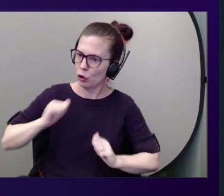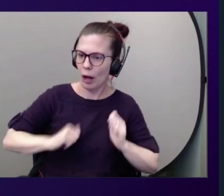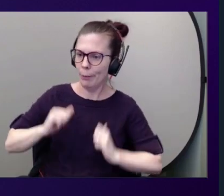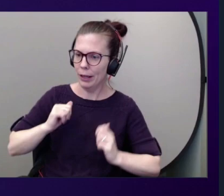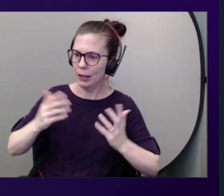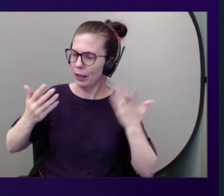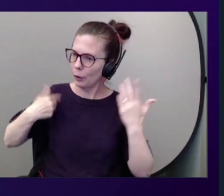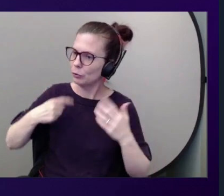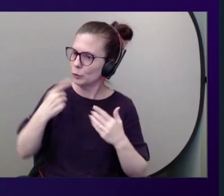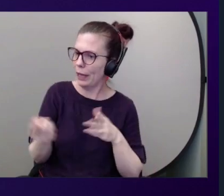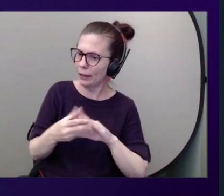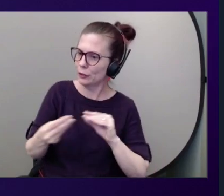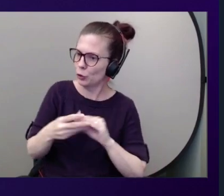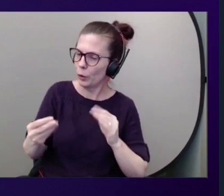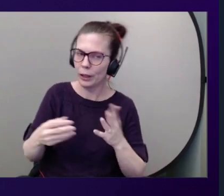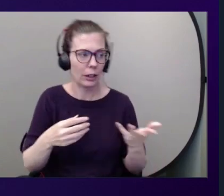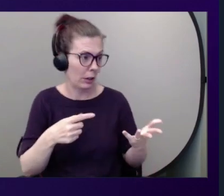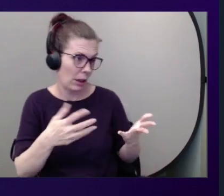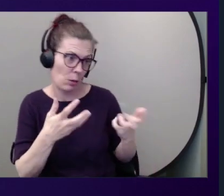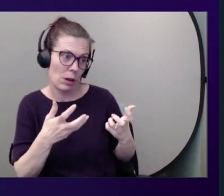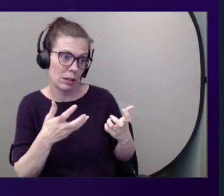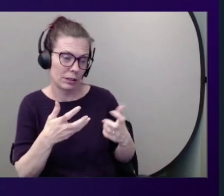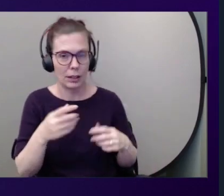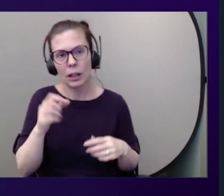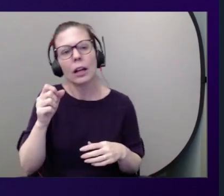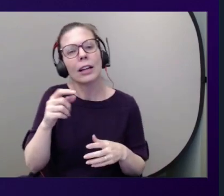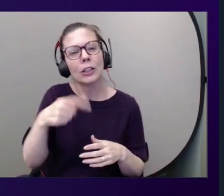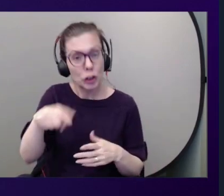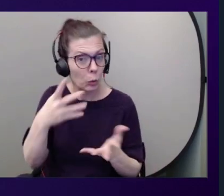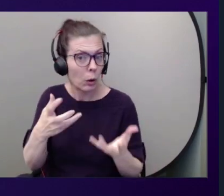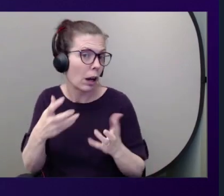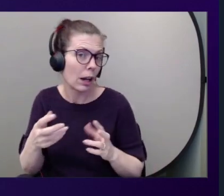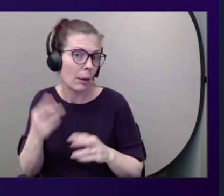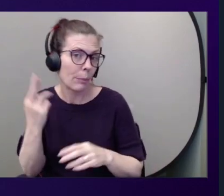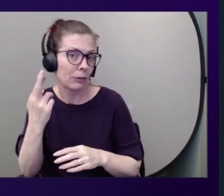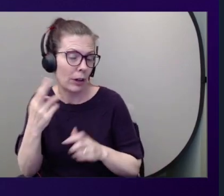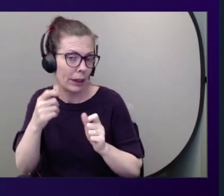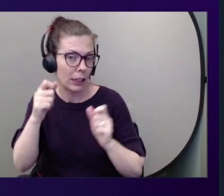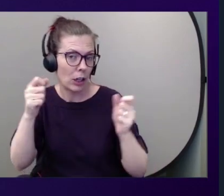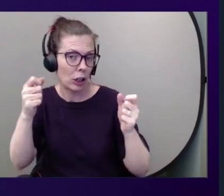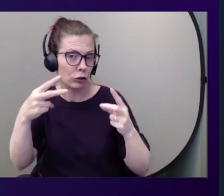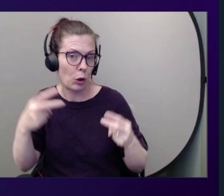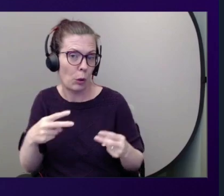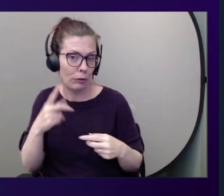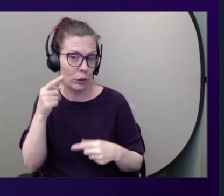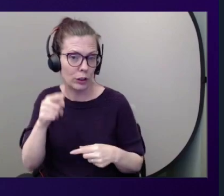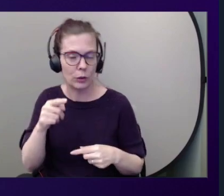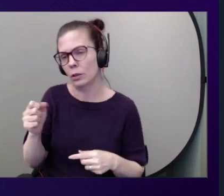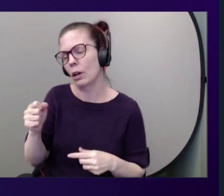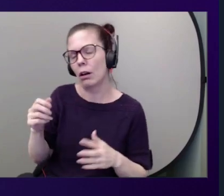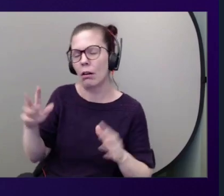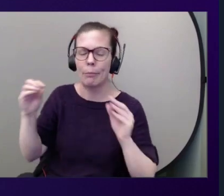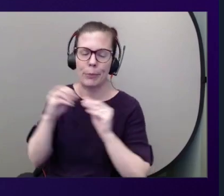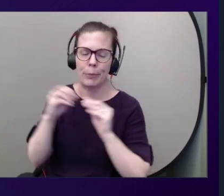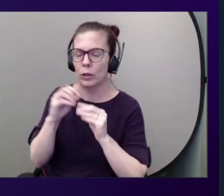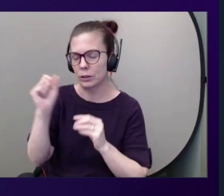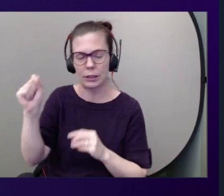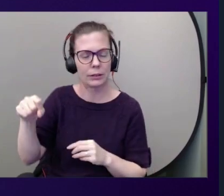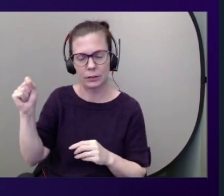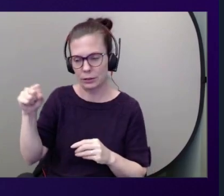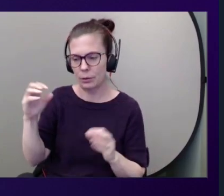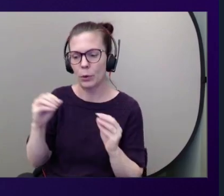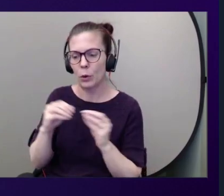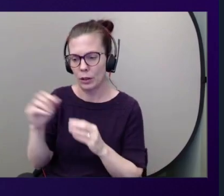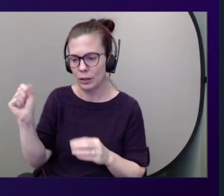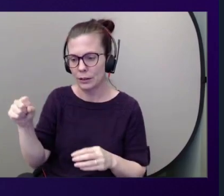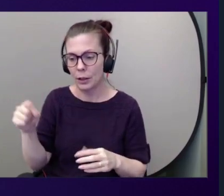tell a story here. That's what they want, you know? Have you ever wanted a best friend who could write all your code for you? That's where I was going. Even more, yeah. Yeah. And that's